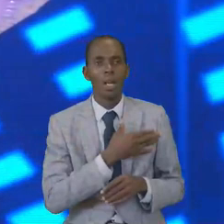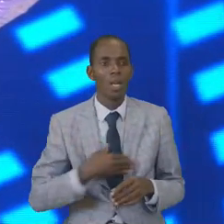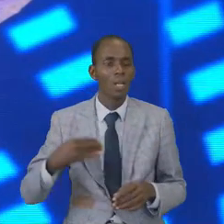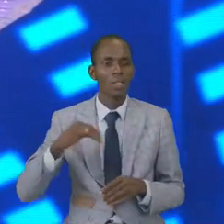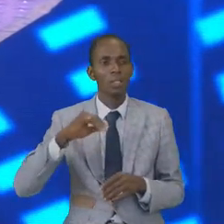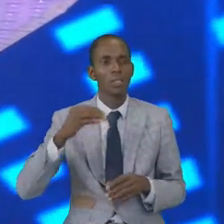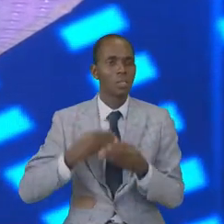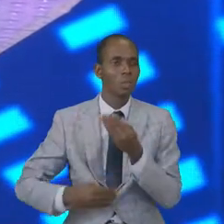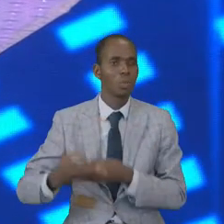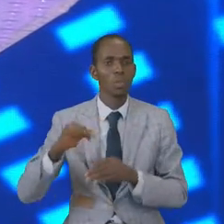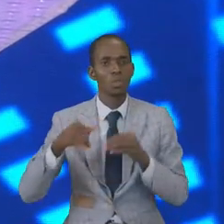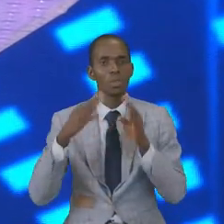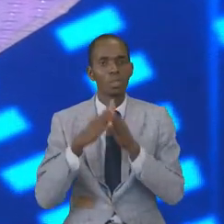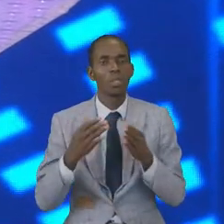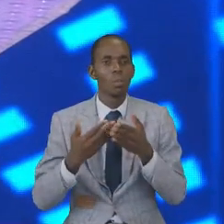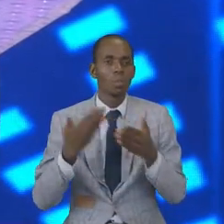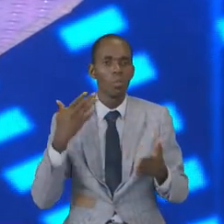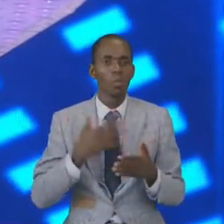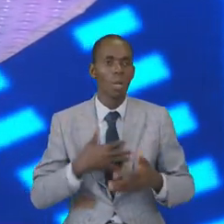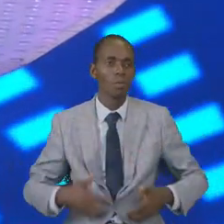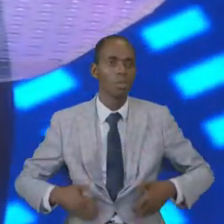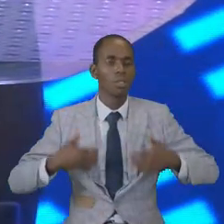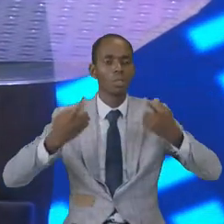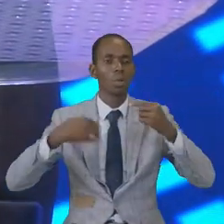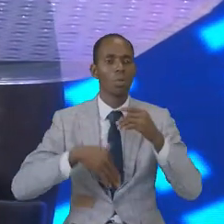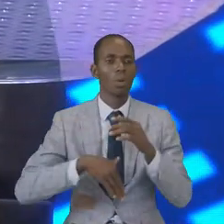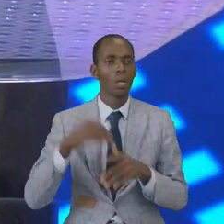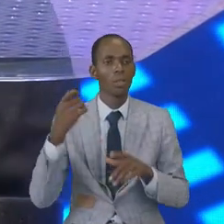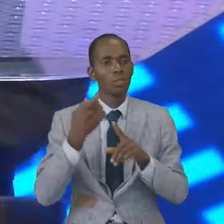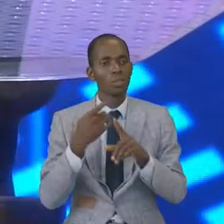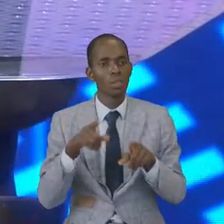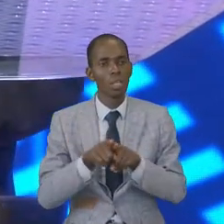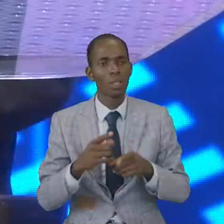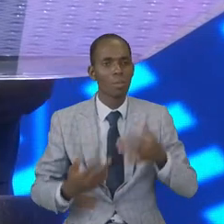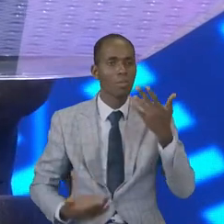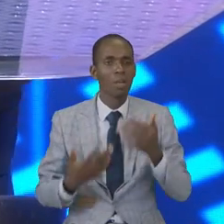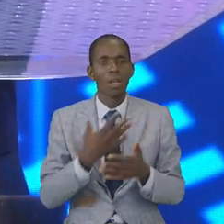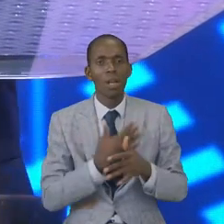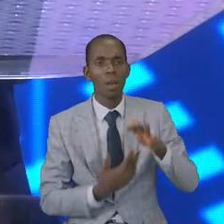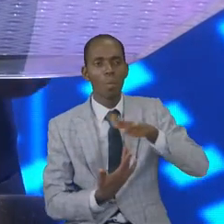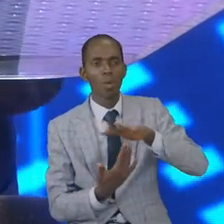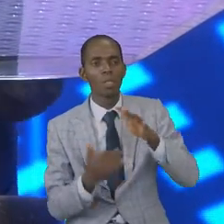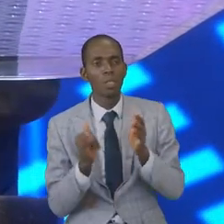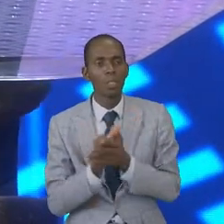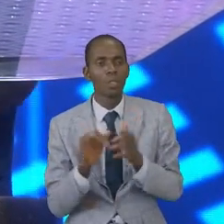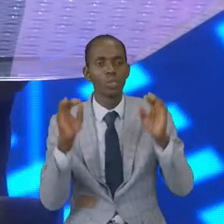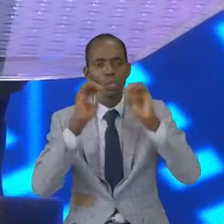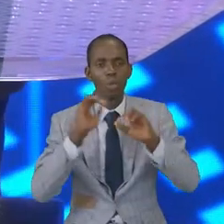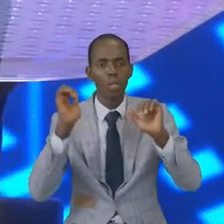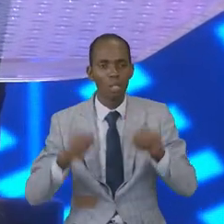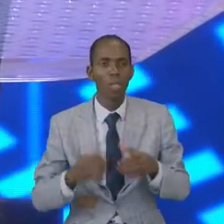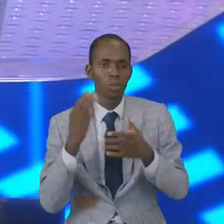fury come forth like fire and burn, that none can quench it because of